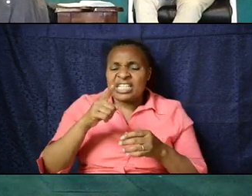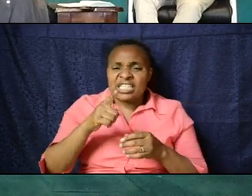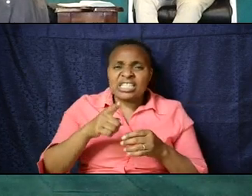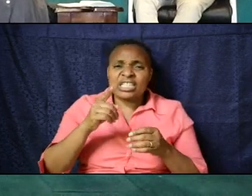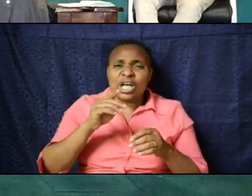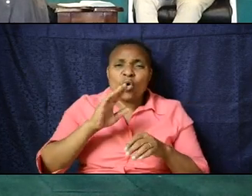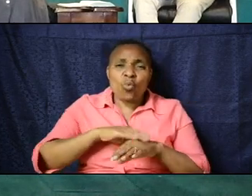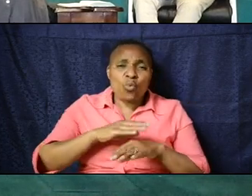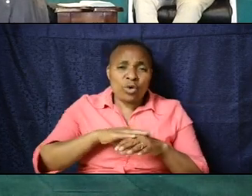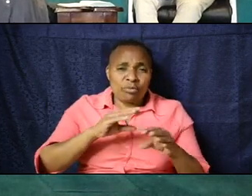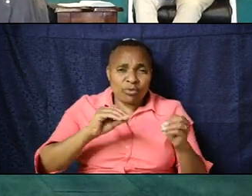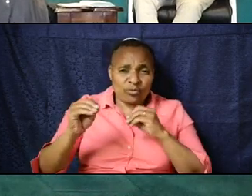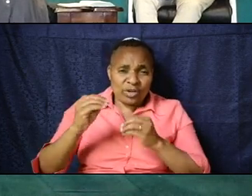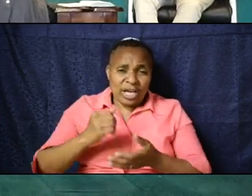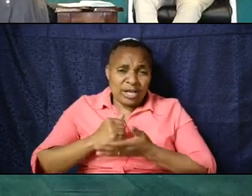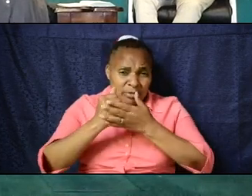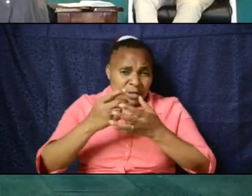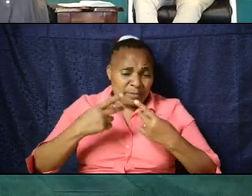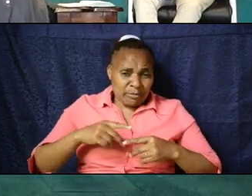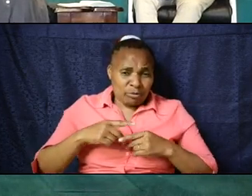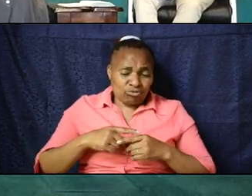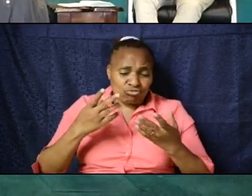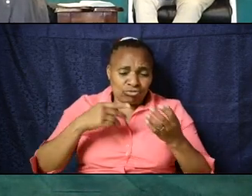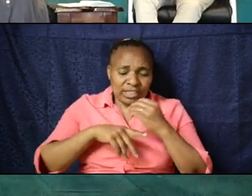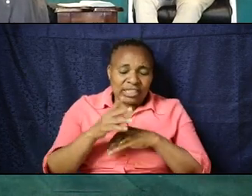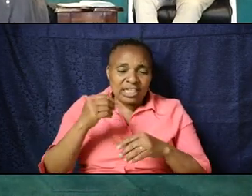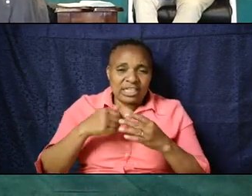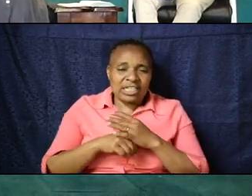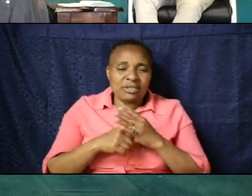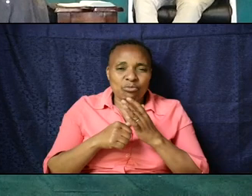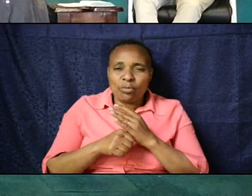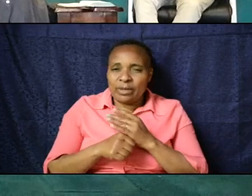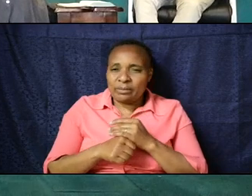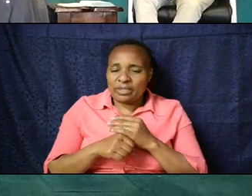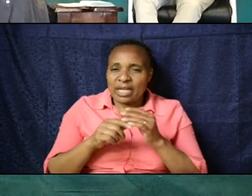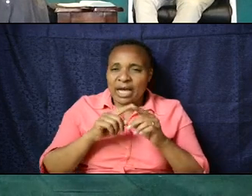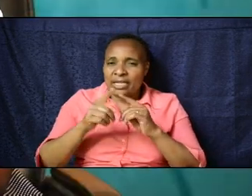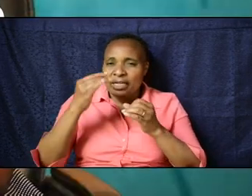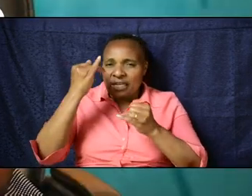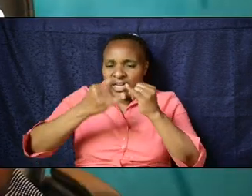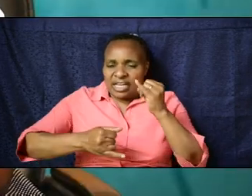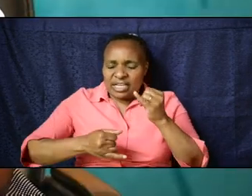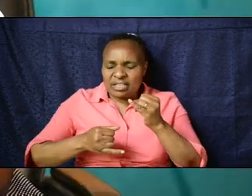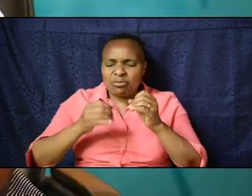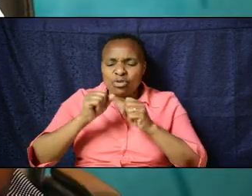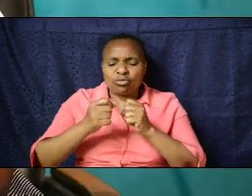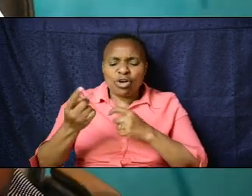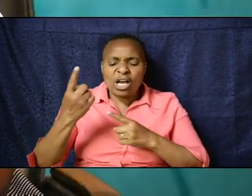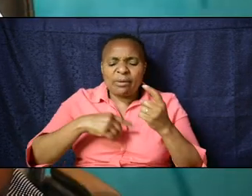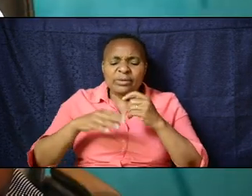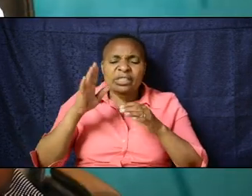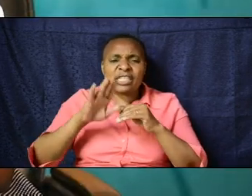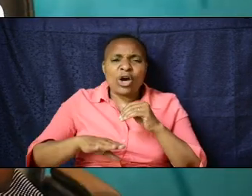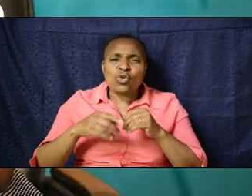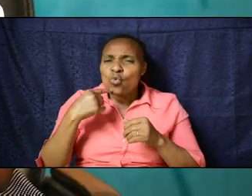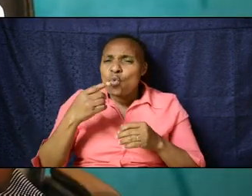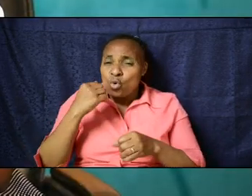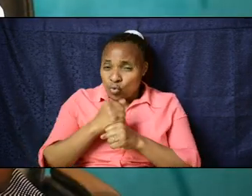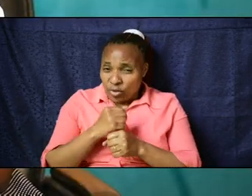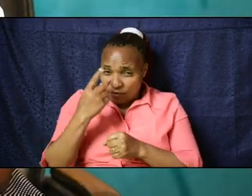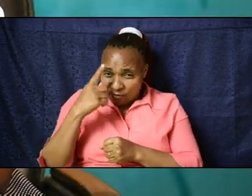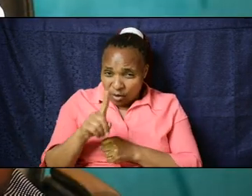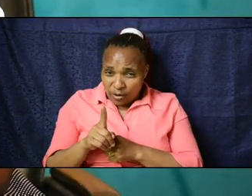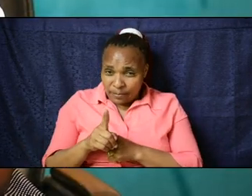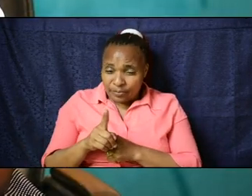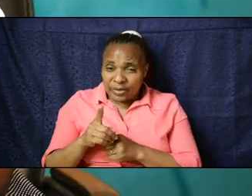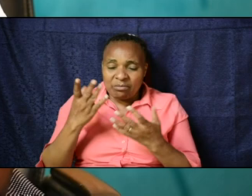motive, not helping people to get them into a trap. Mm-hmm. Like, in the end, I think it boils down to who you're doing it for. Sure. Because